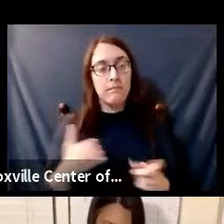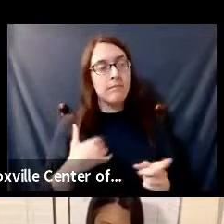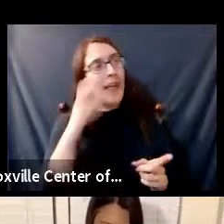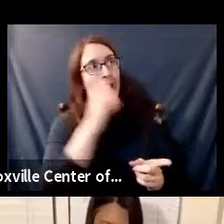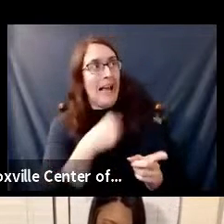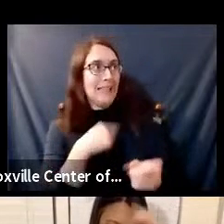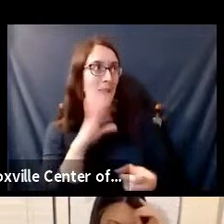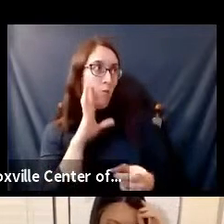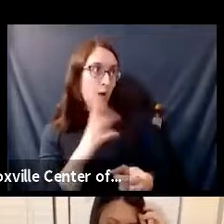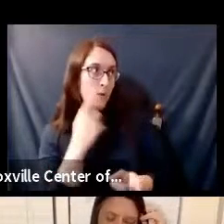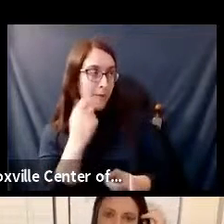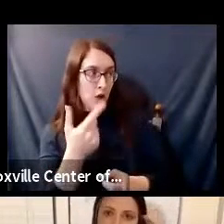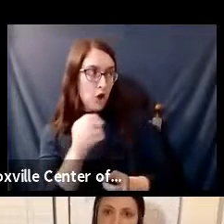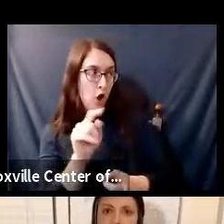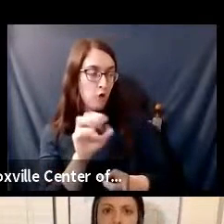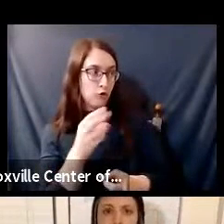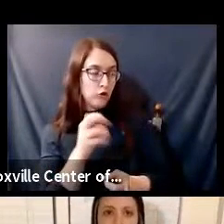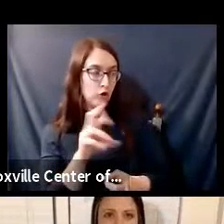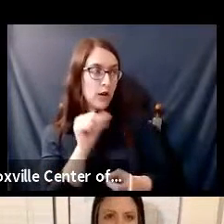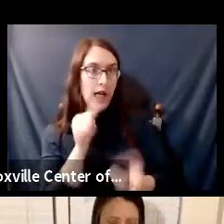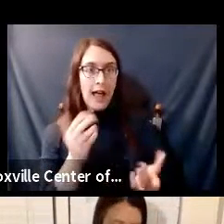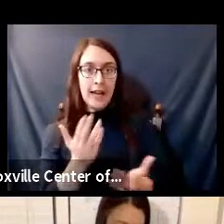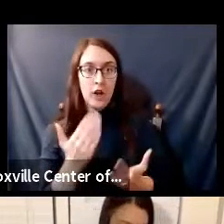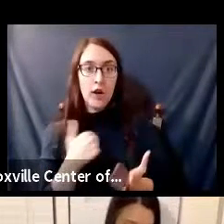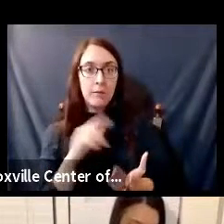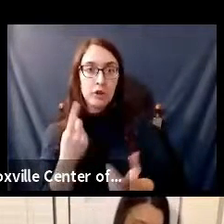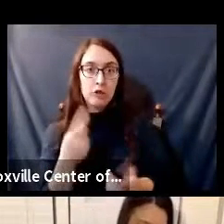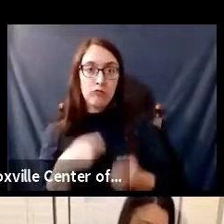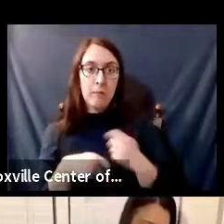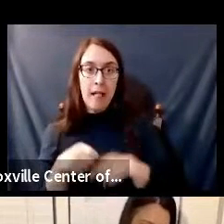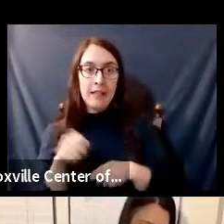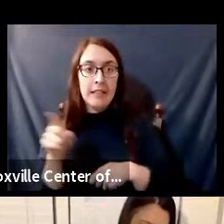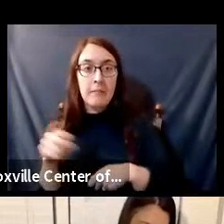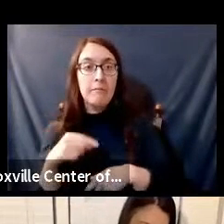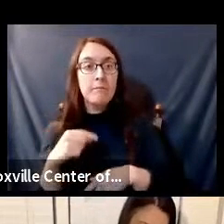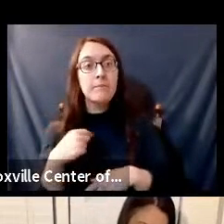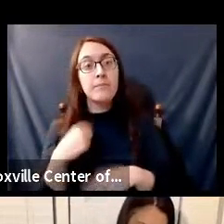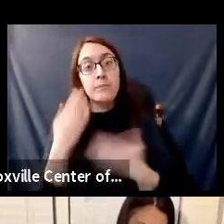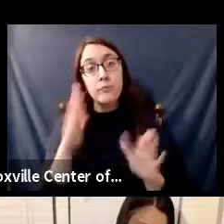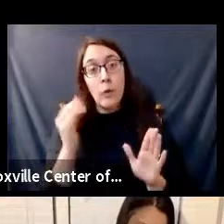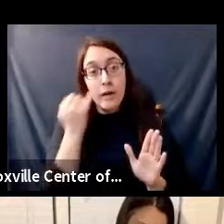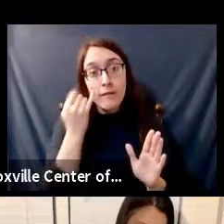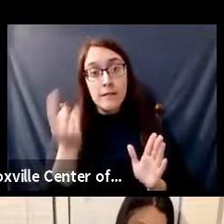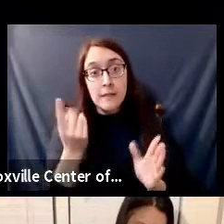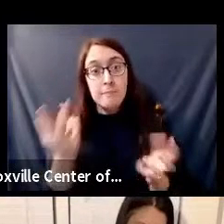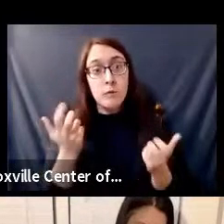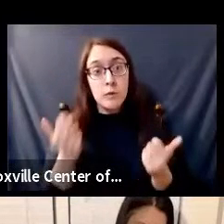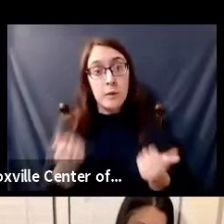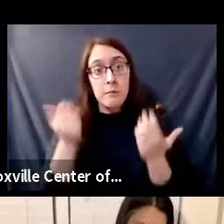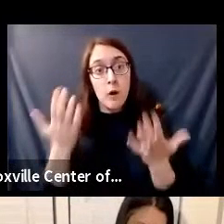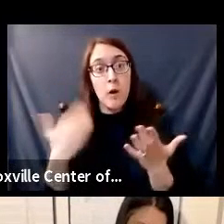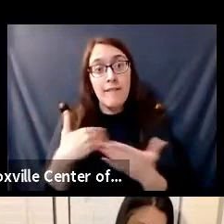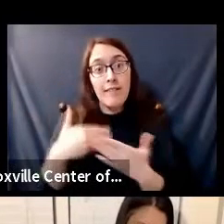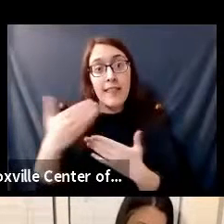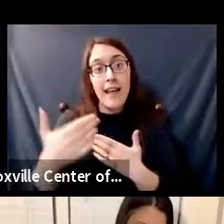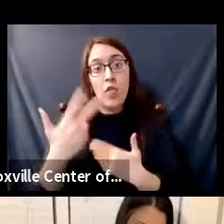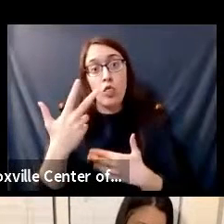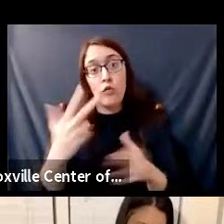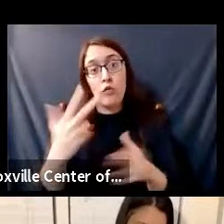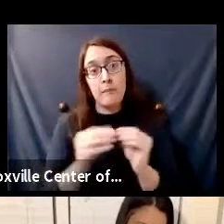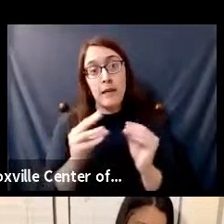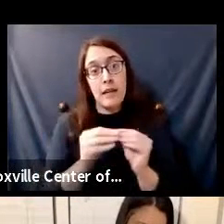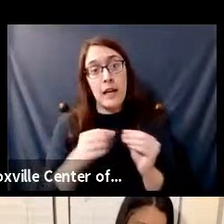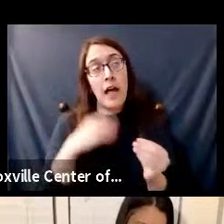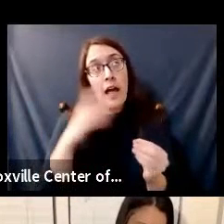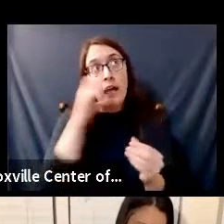here and I'm only his stand-in. I don't know if someone would like to make a motion to have our next 3 meetings, I guess to